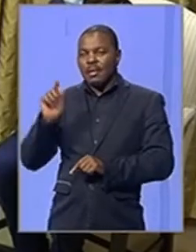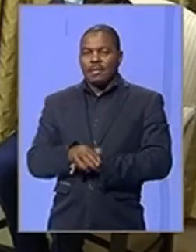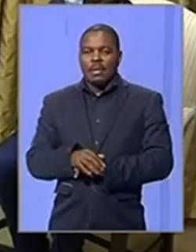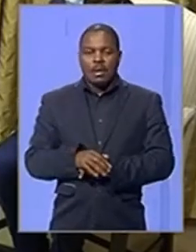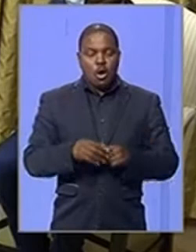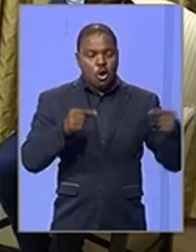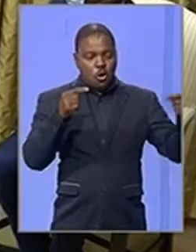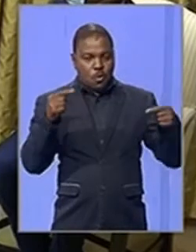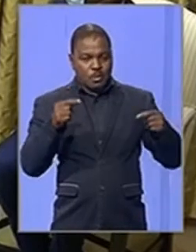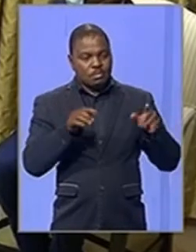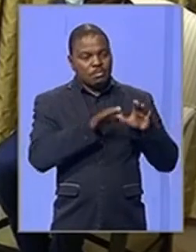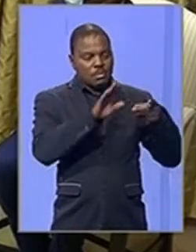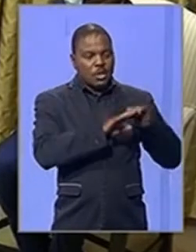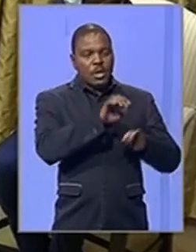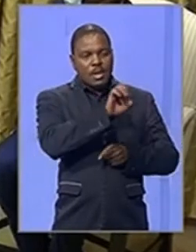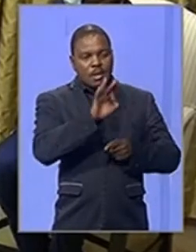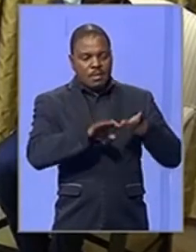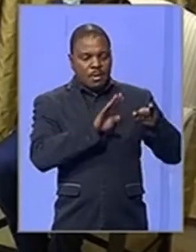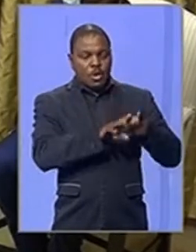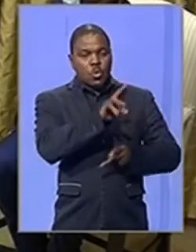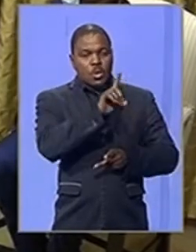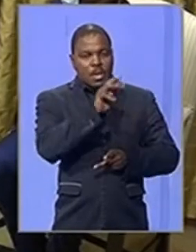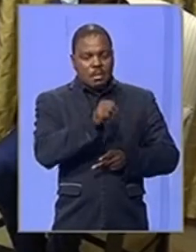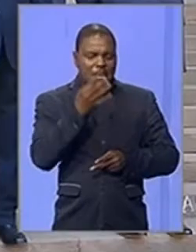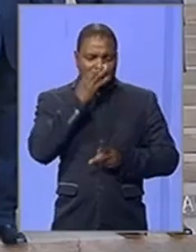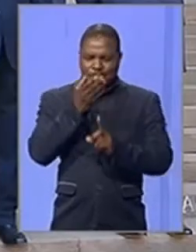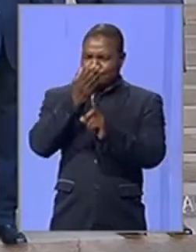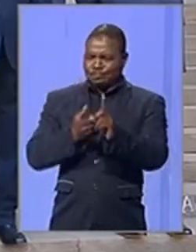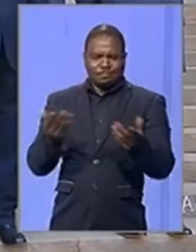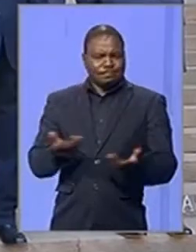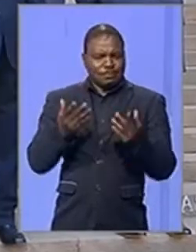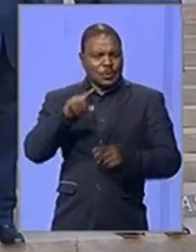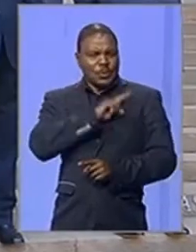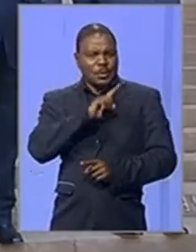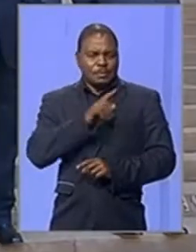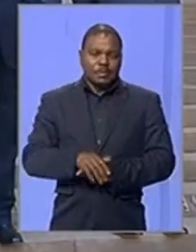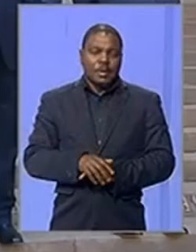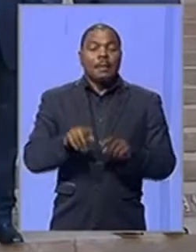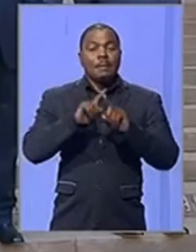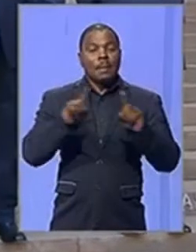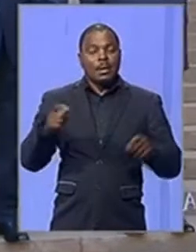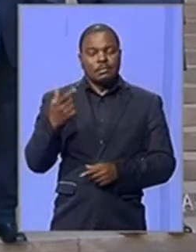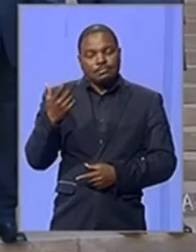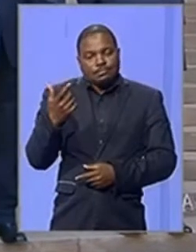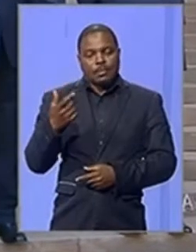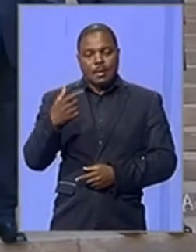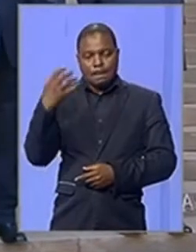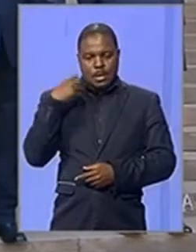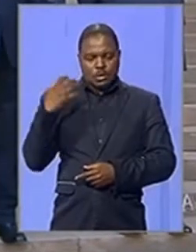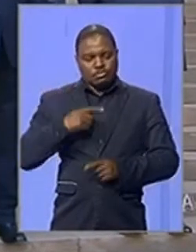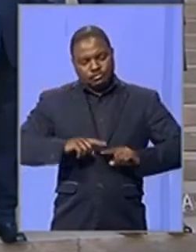kganetšo bjalo ka EFF le UDM e sotše go kgethwa ga Kotongwana. Efela tona o kgethile go hlokomologa bao